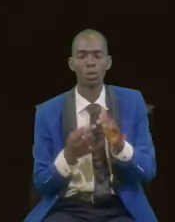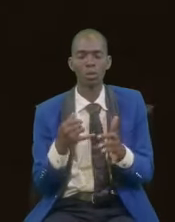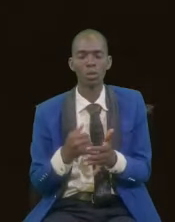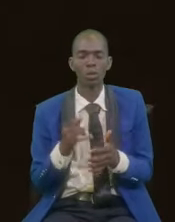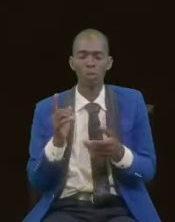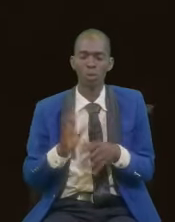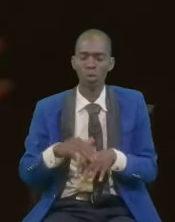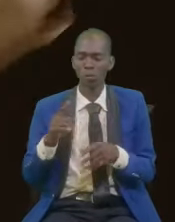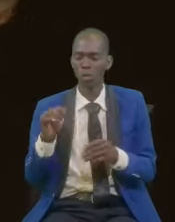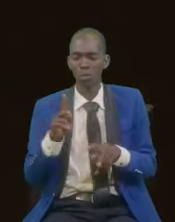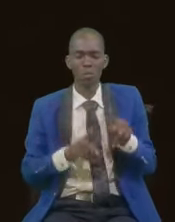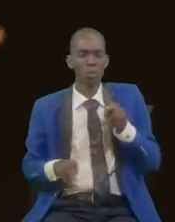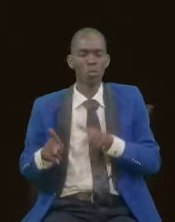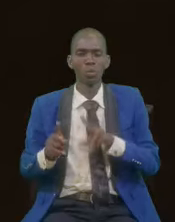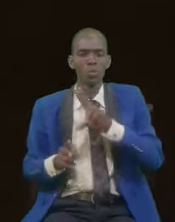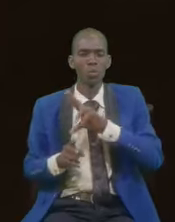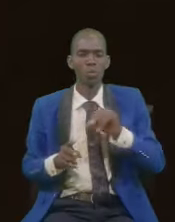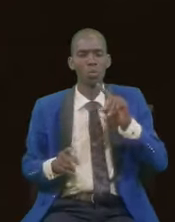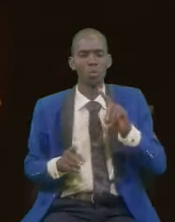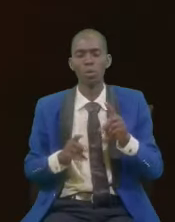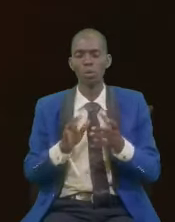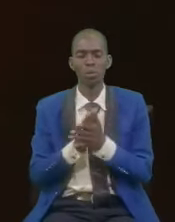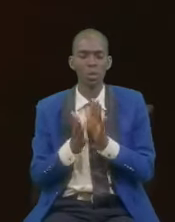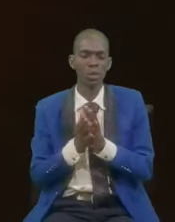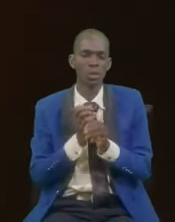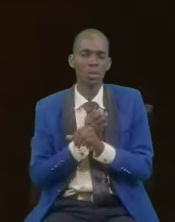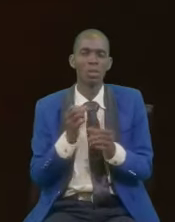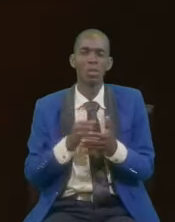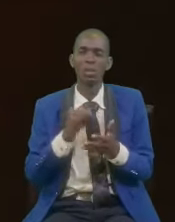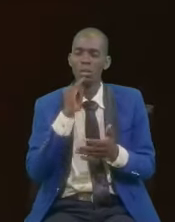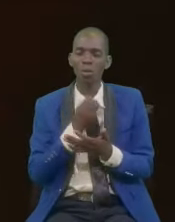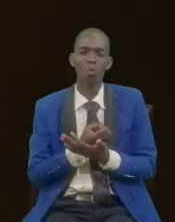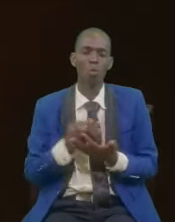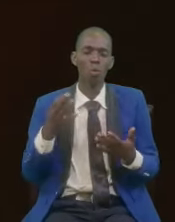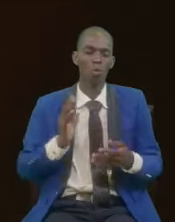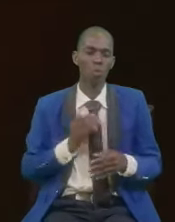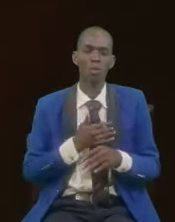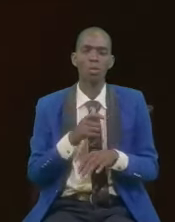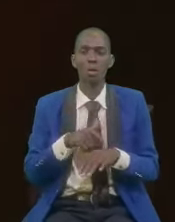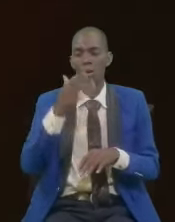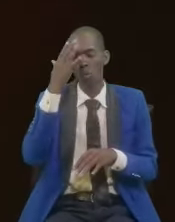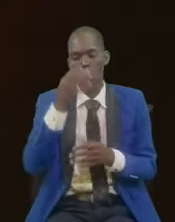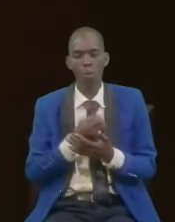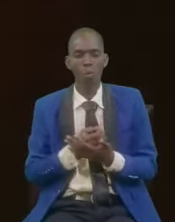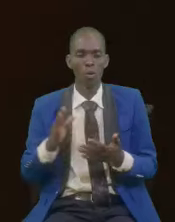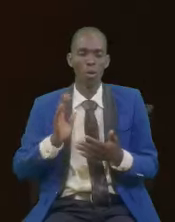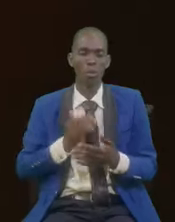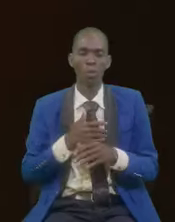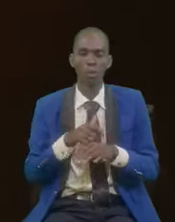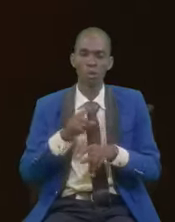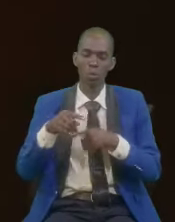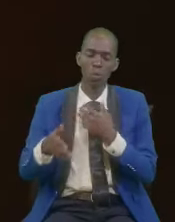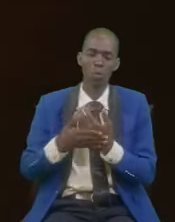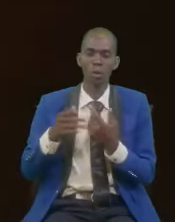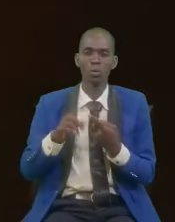gets saved. It's a waste of our time. Why are we wasting our time? Let's go back to the cross.